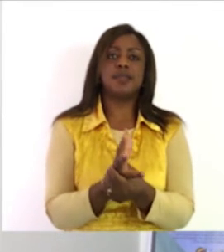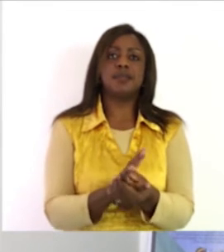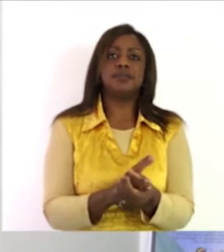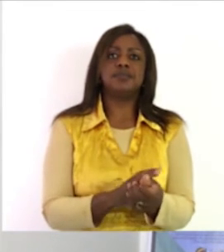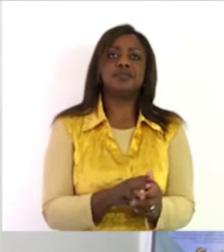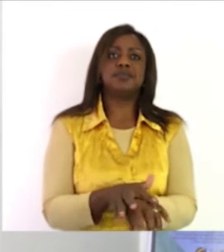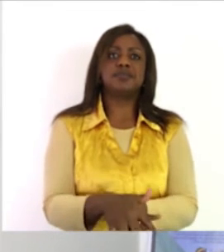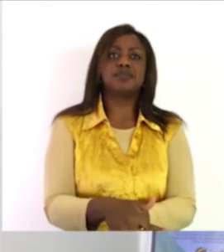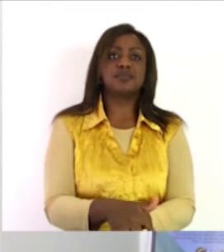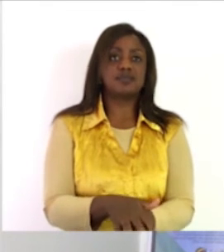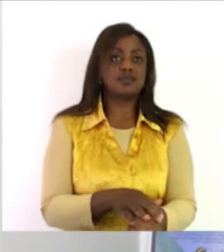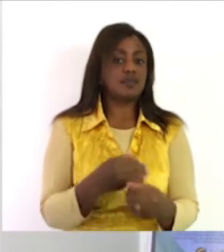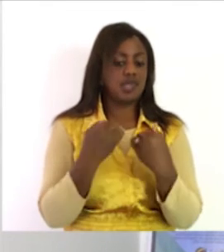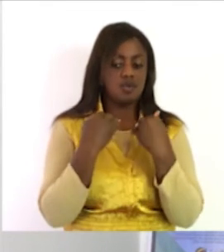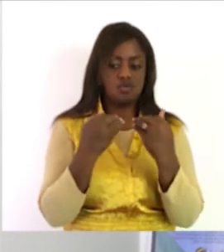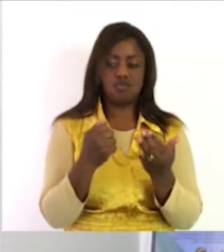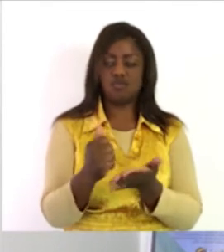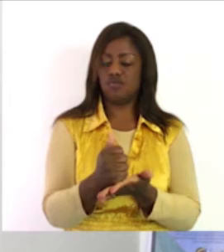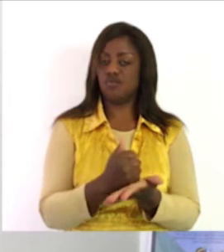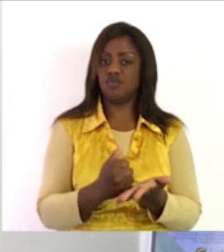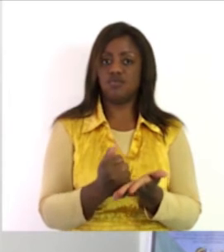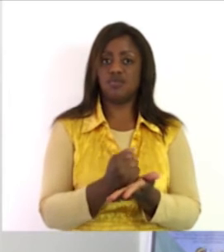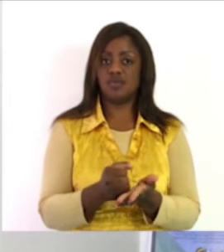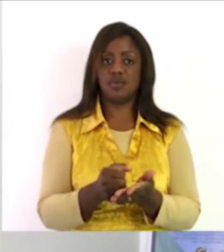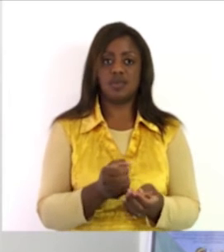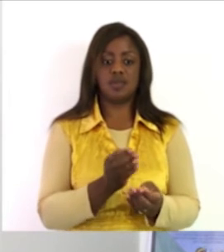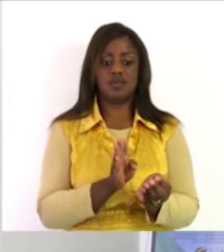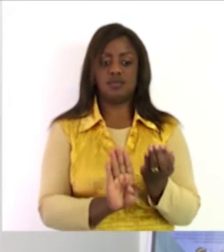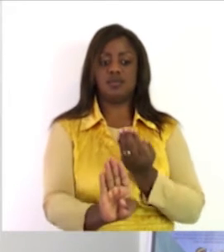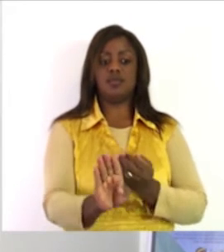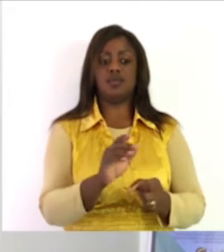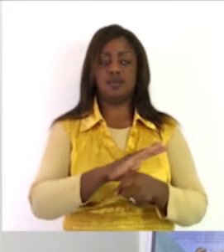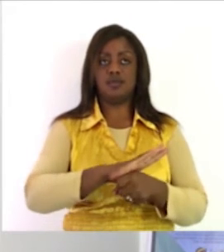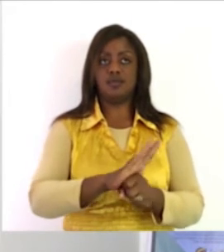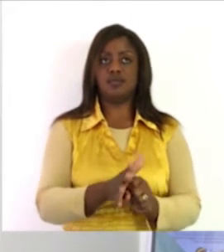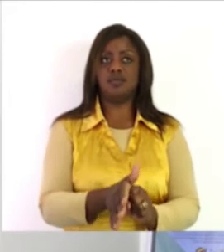You know how to sanitize all over between the fingers, and